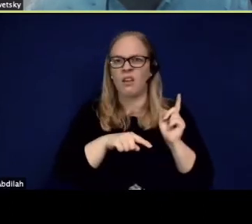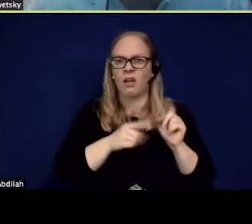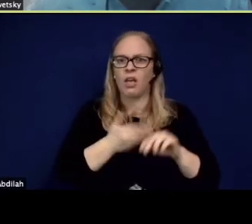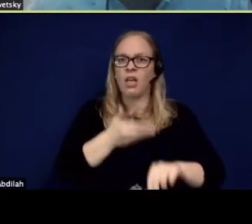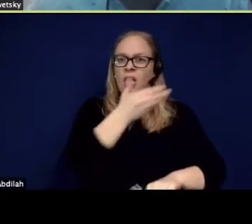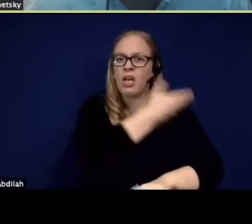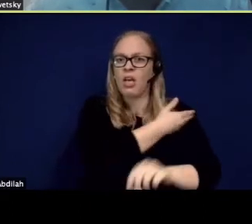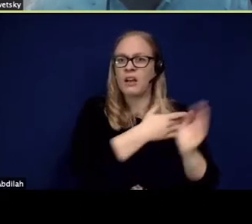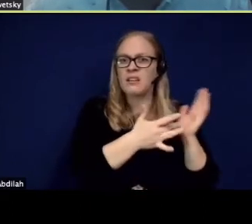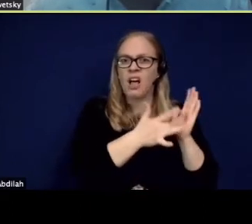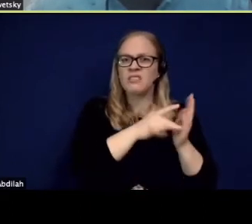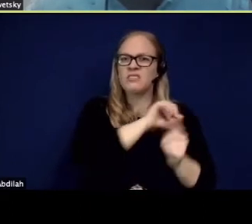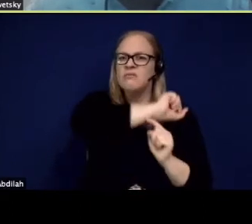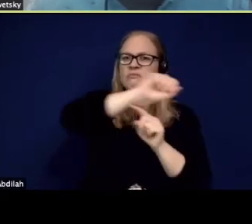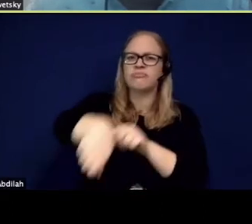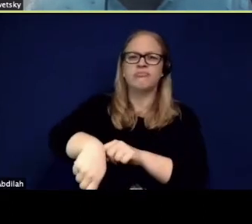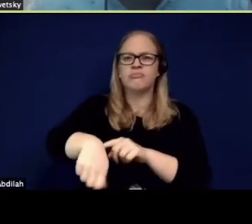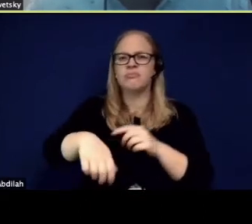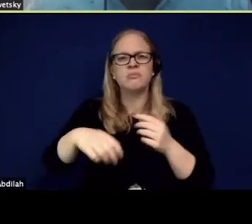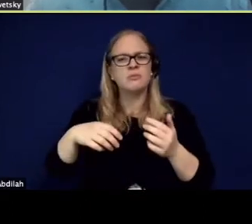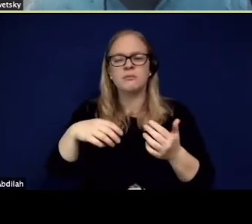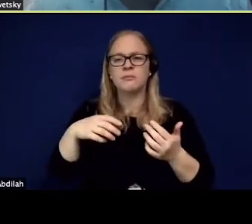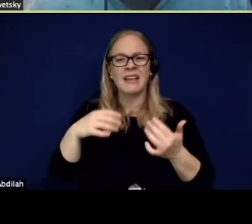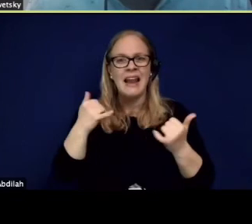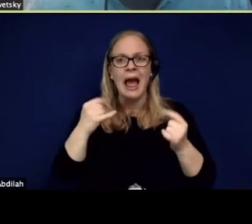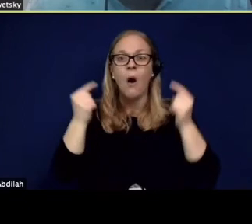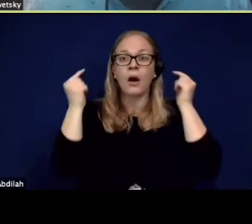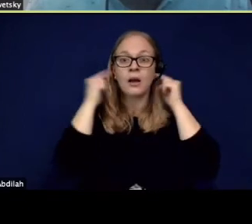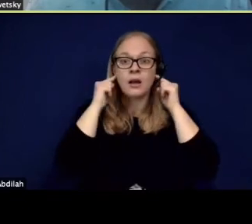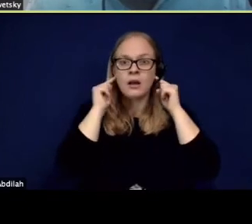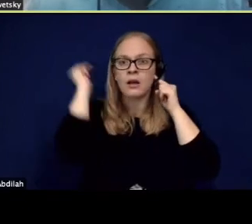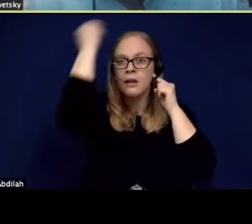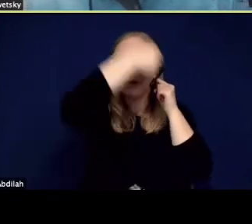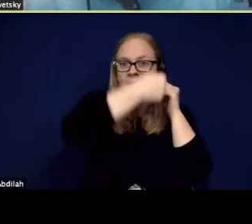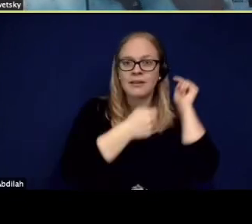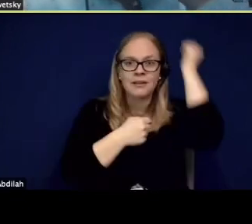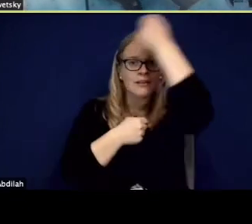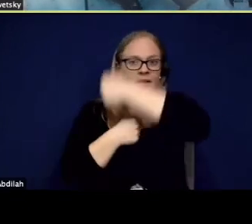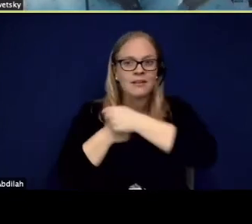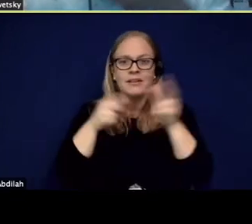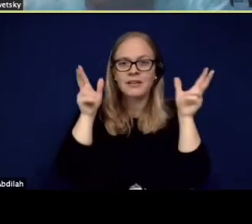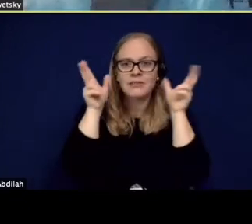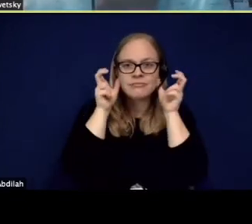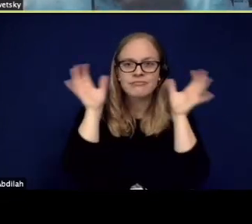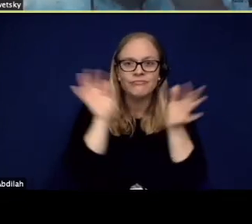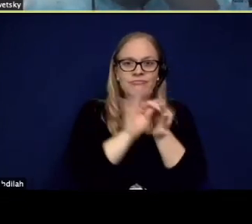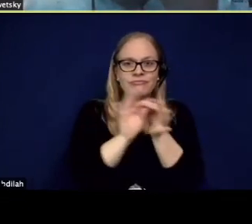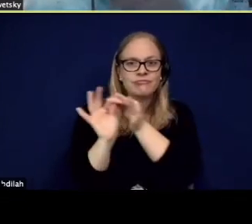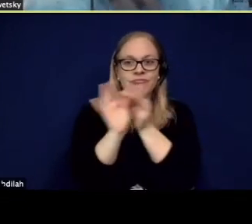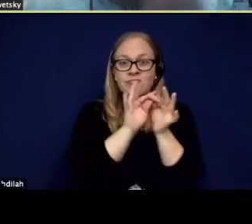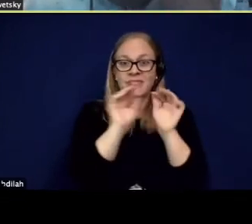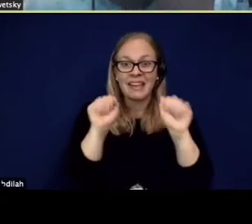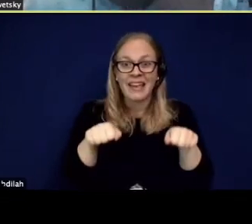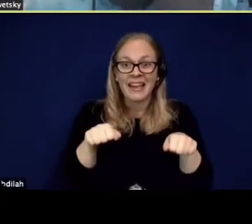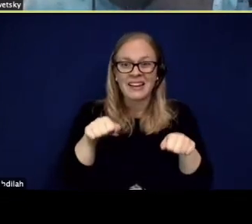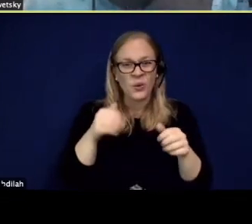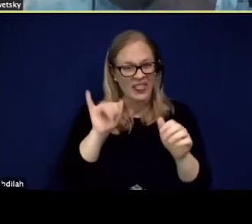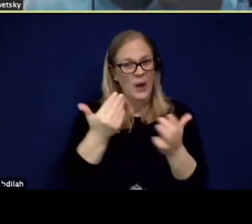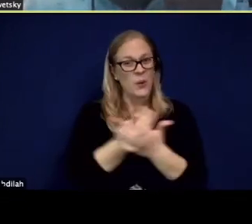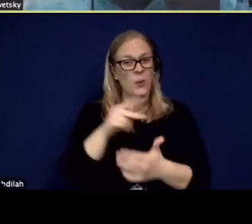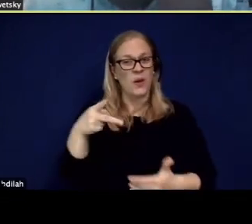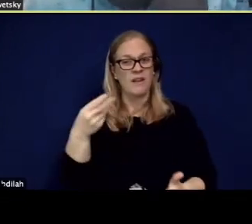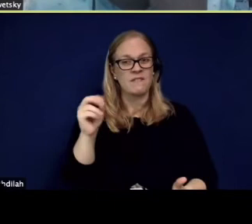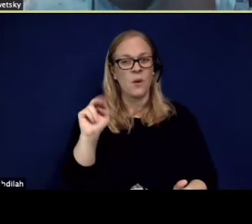ear-to-ear communication. So the new Phonak Marvel hearing aids, the hearing aid can communicate with each